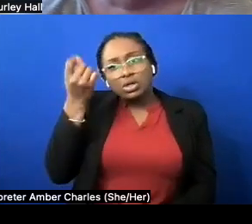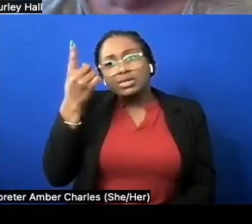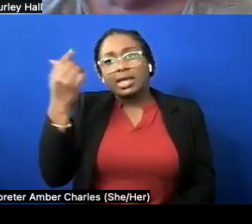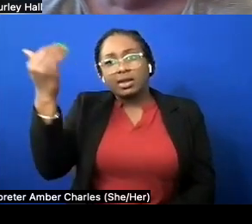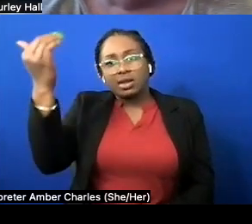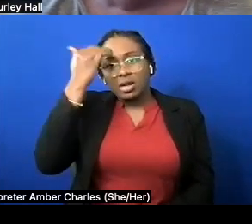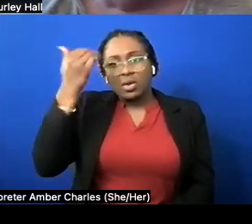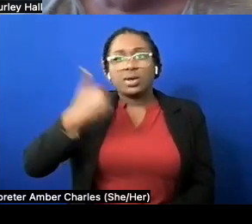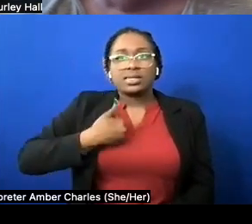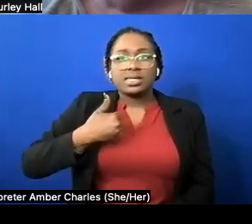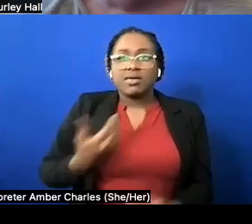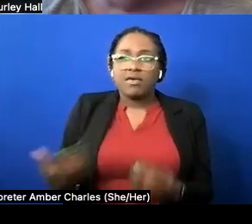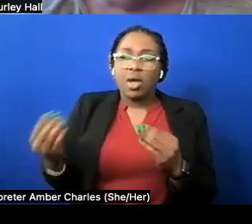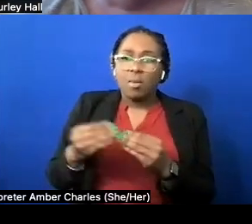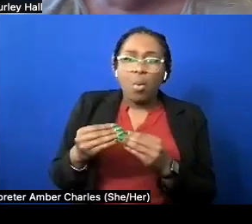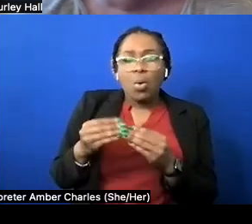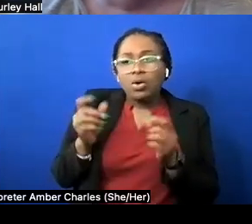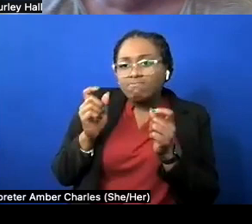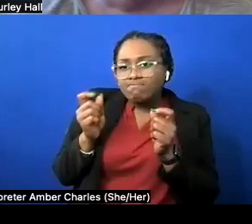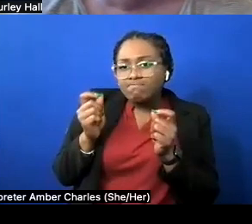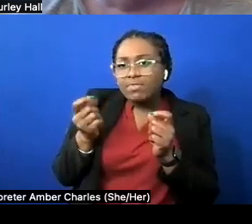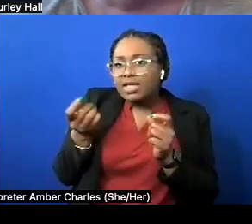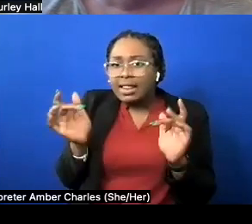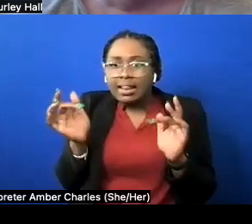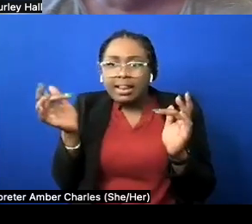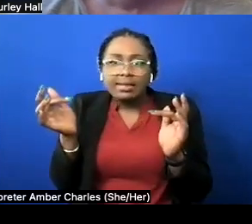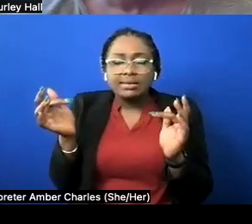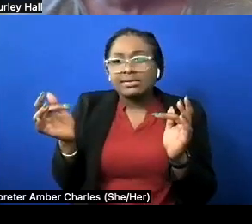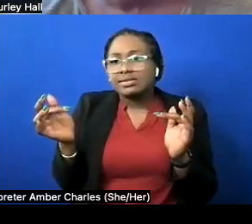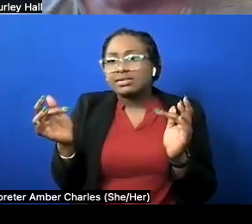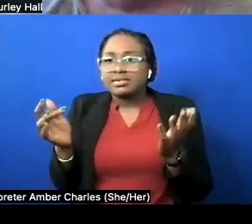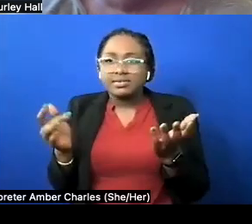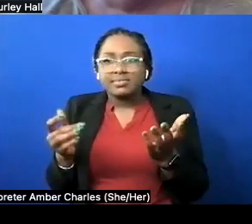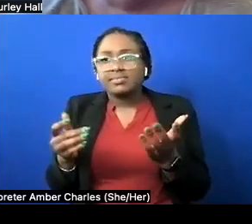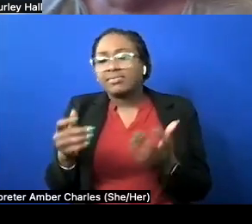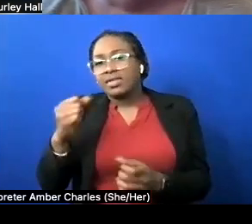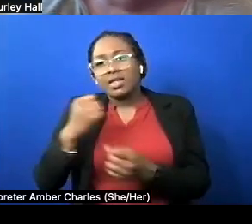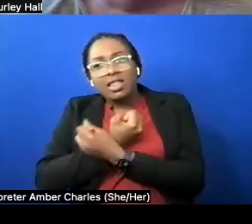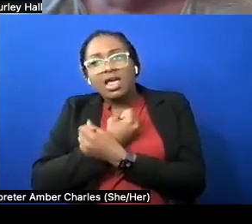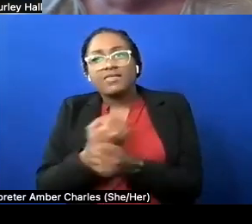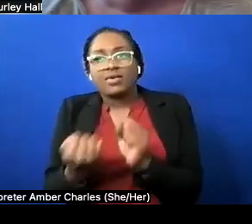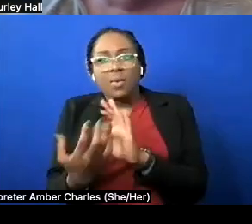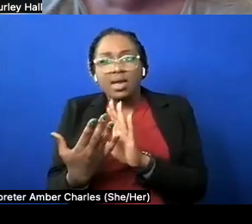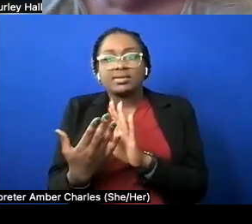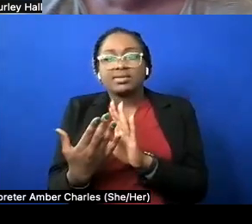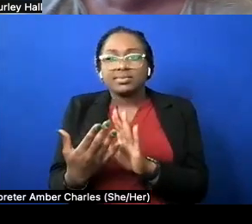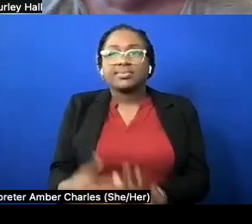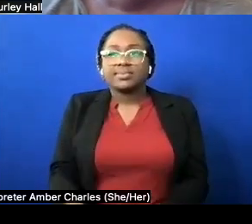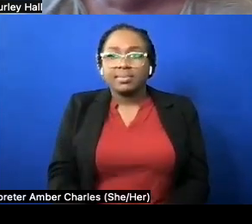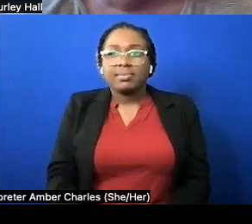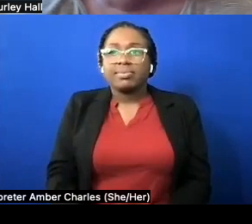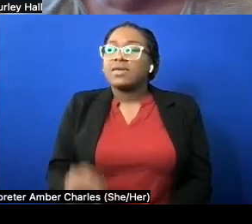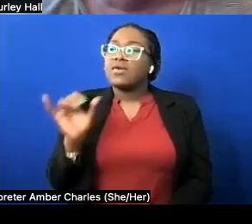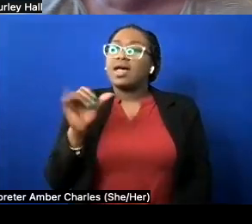more like nuanced, humanity serving and loving ways. And the extent to which I'm able to